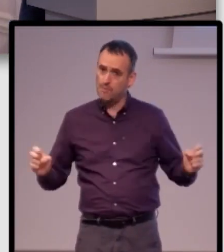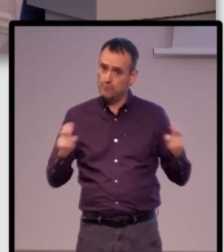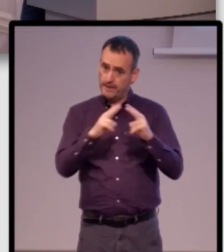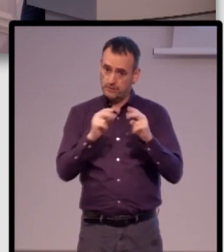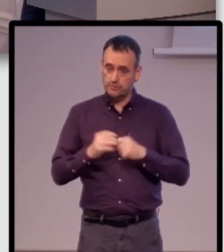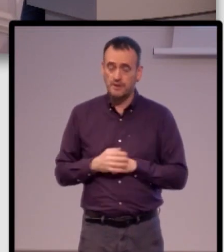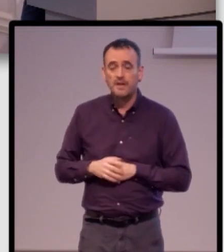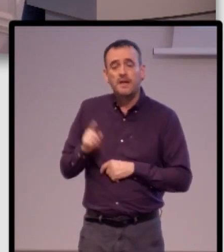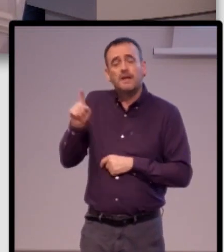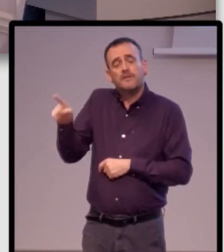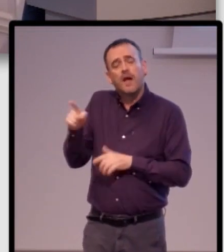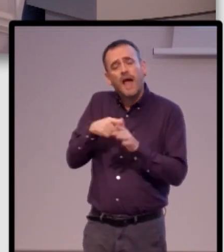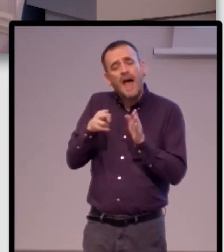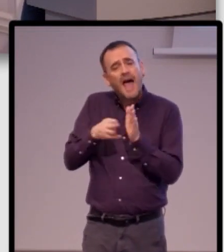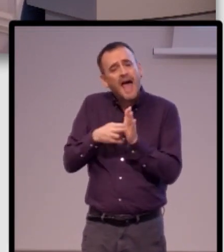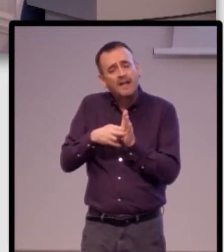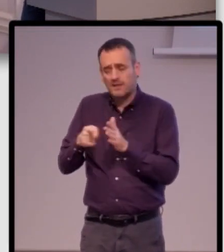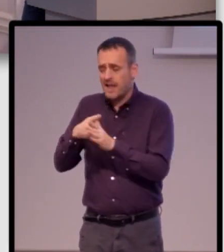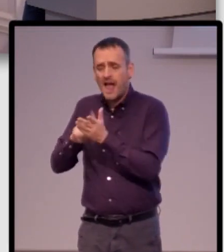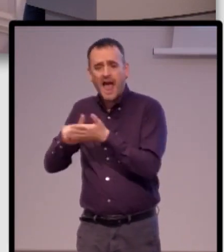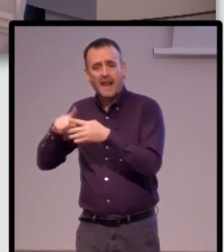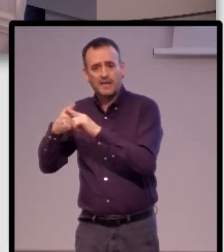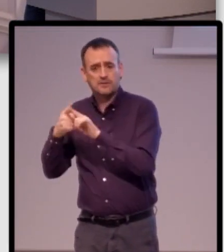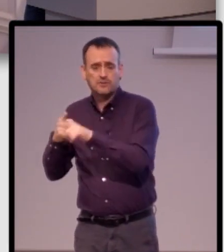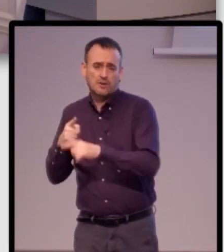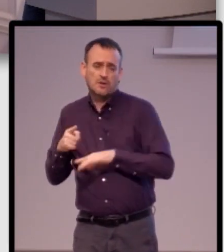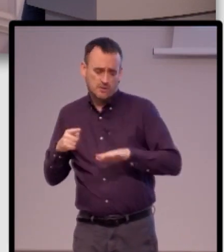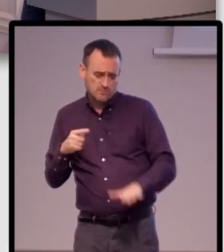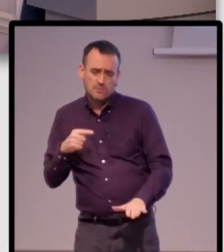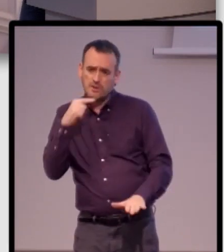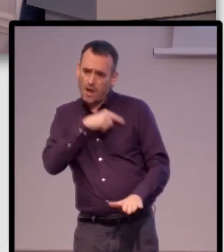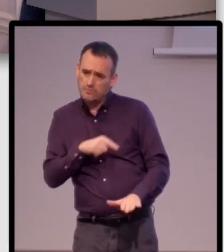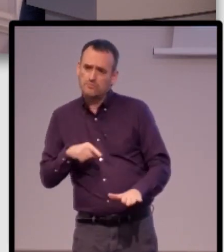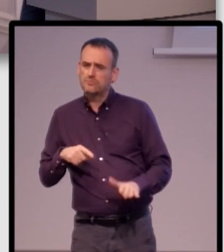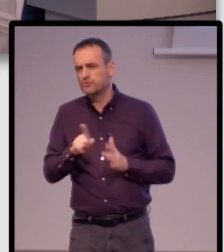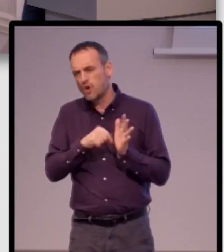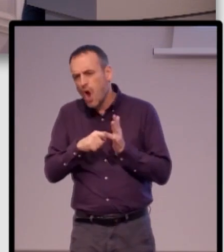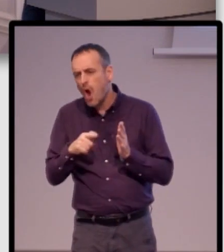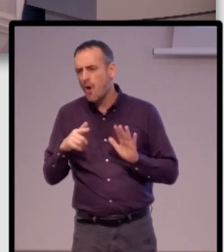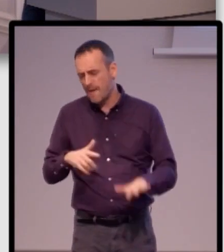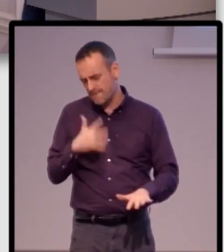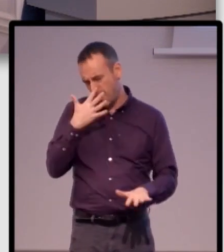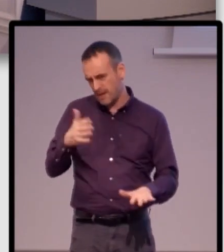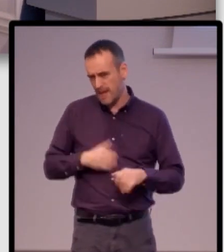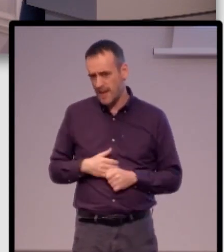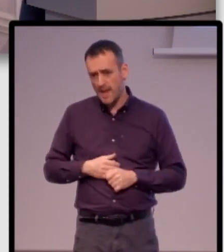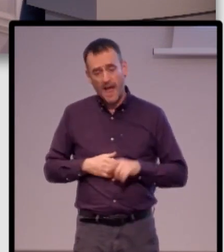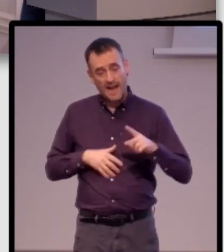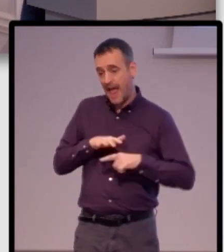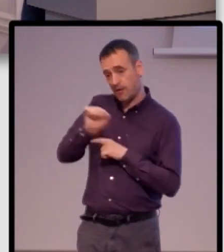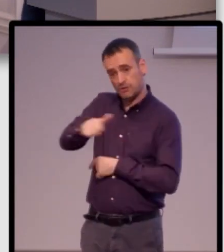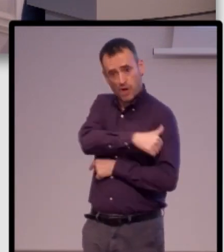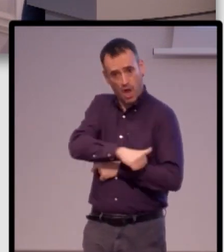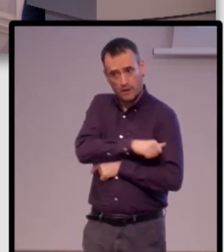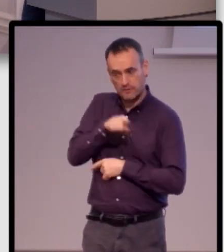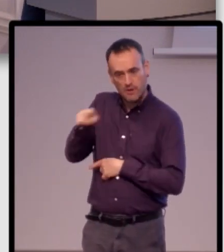parents of 5-year-old Joe, who died in 1989, described the service as reassuring, and their outreach nurse became incredibly